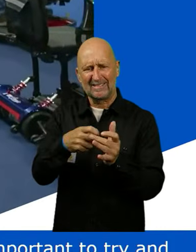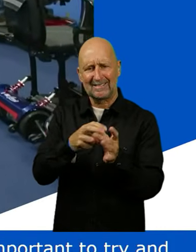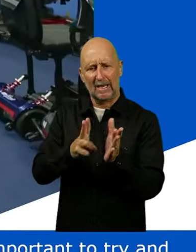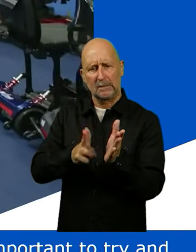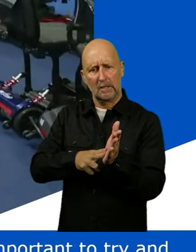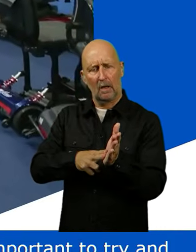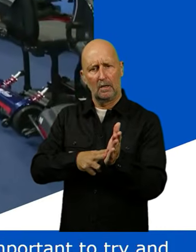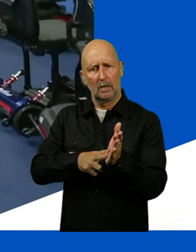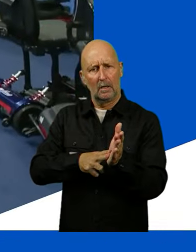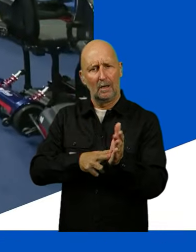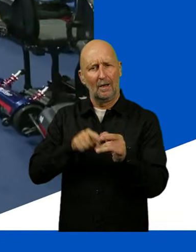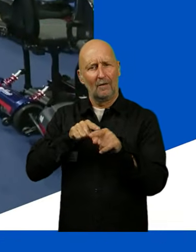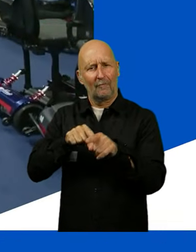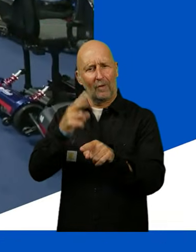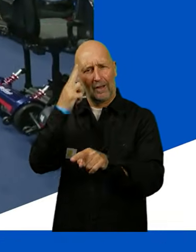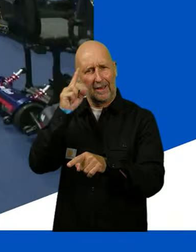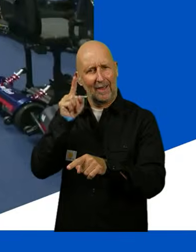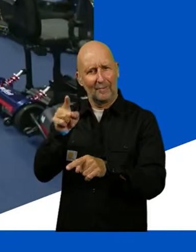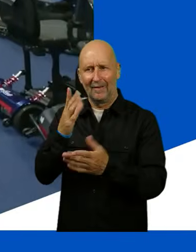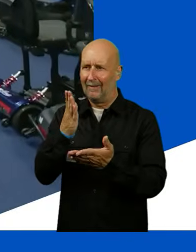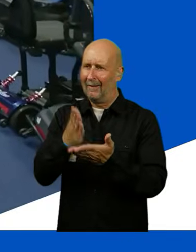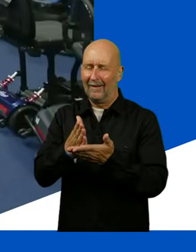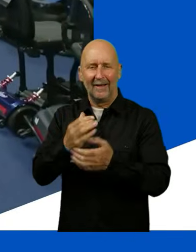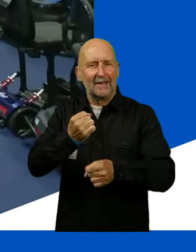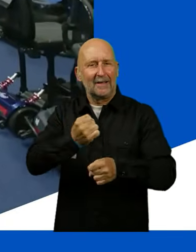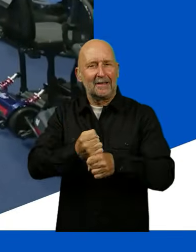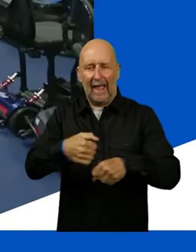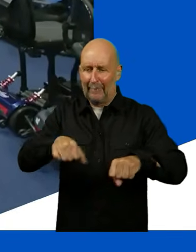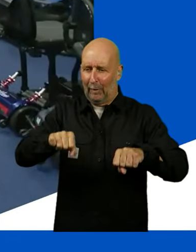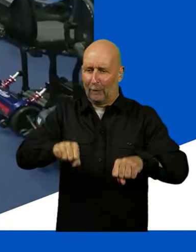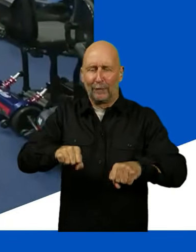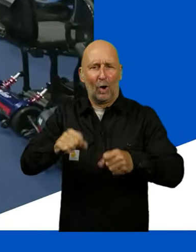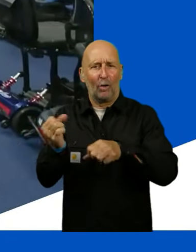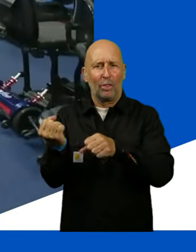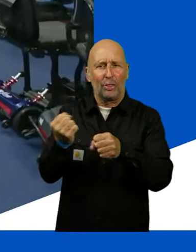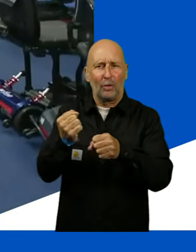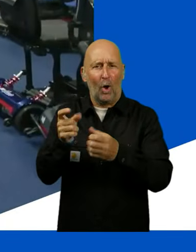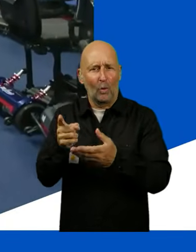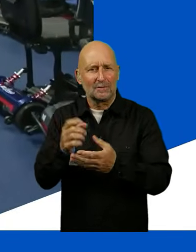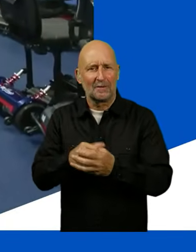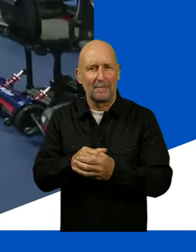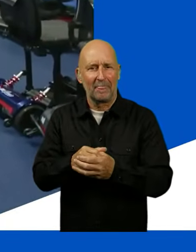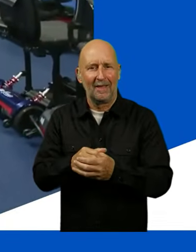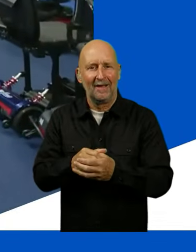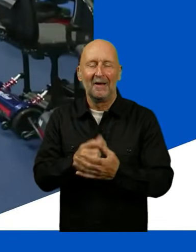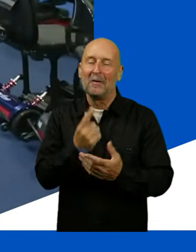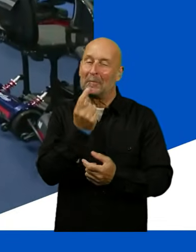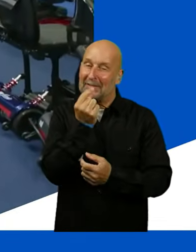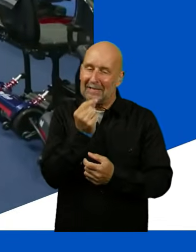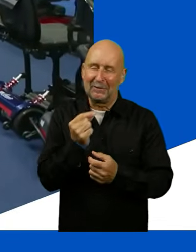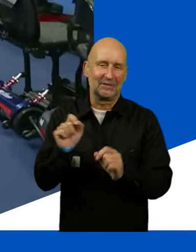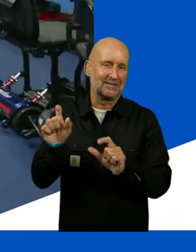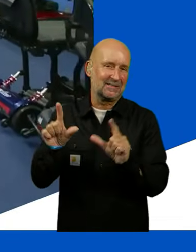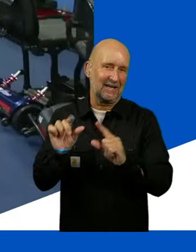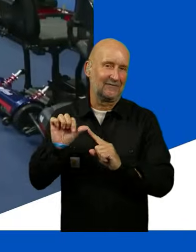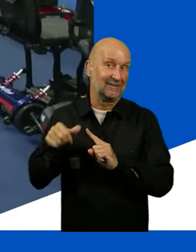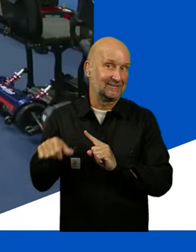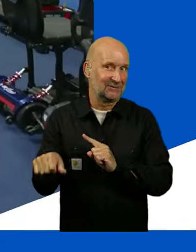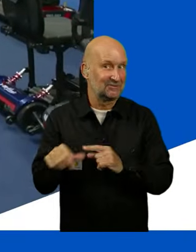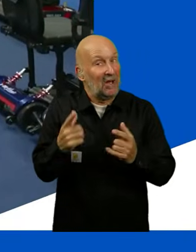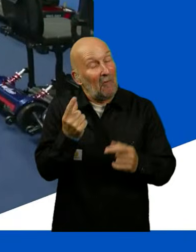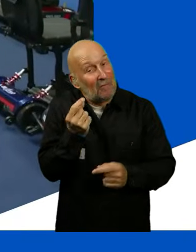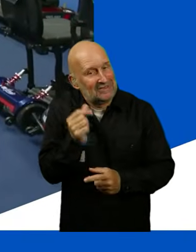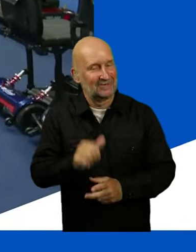told me it's named after something in Game of Thrones. It does have a bit of a hint to potentially a TV series related. That's cool. Yeah, That's yeah.